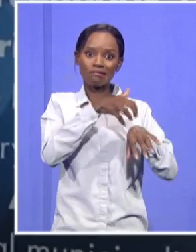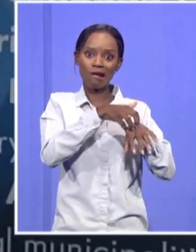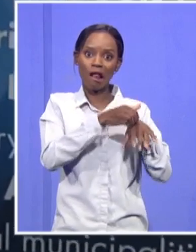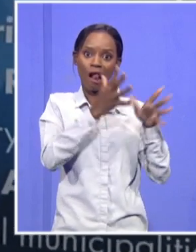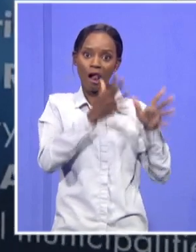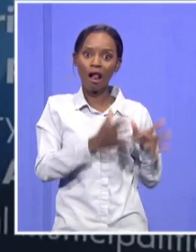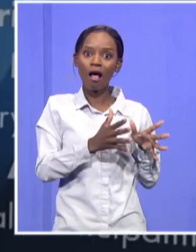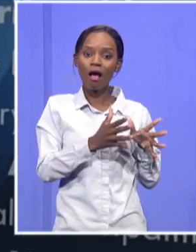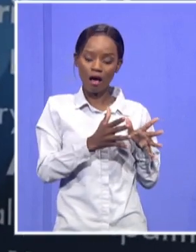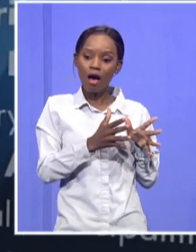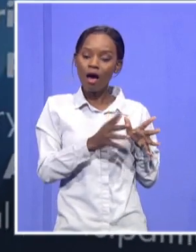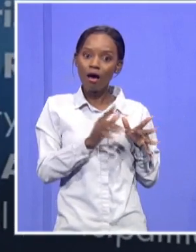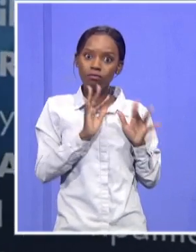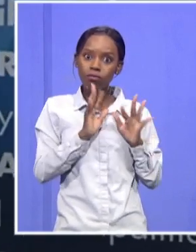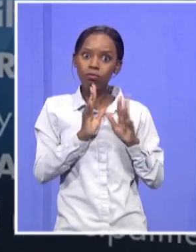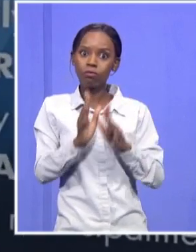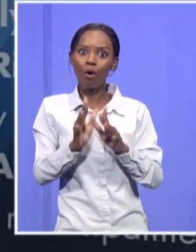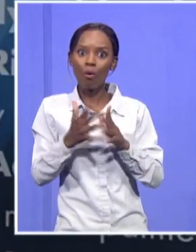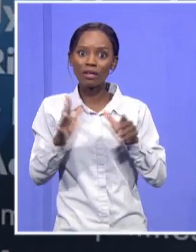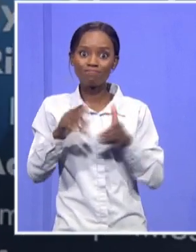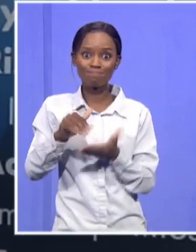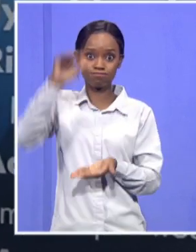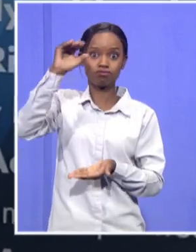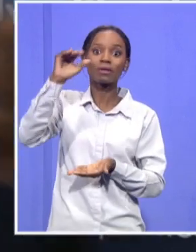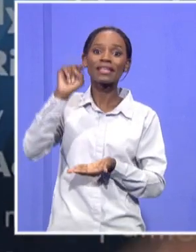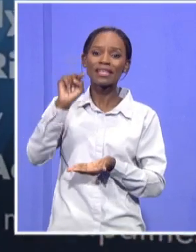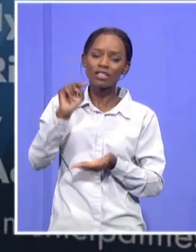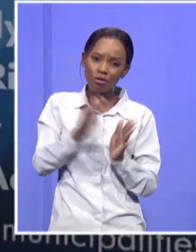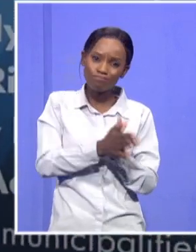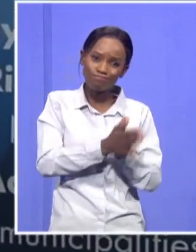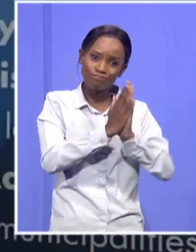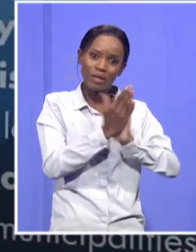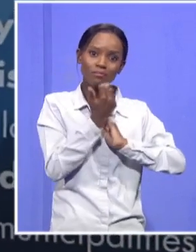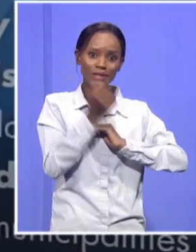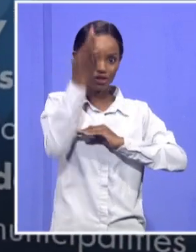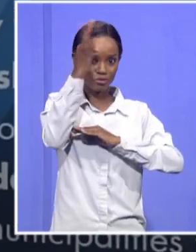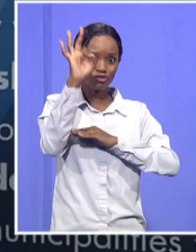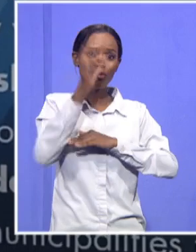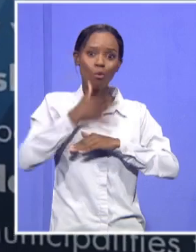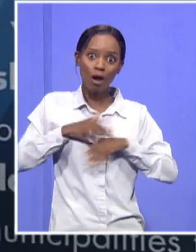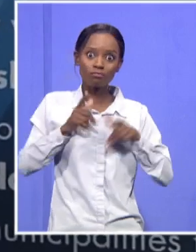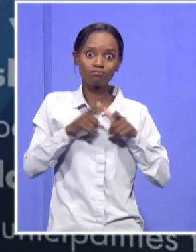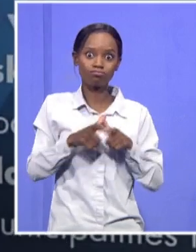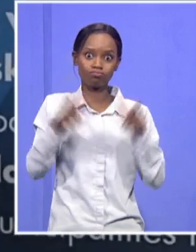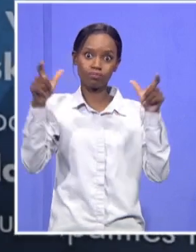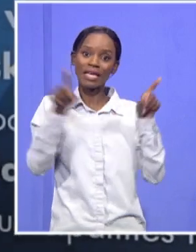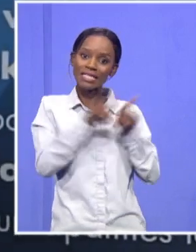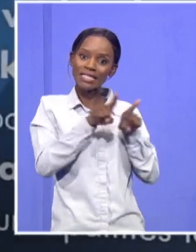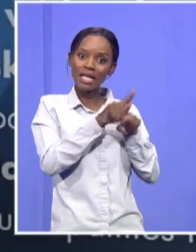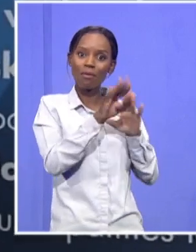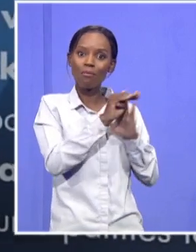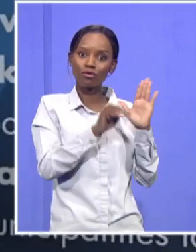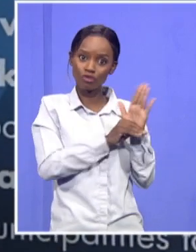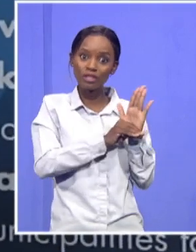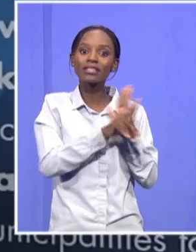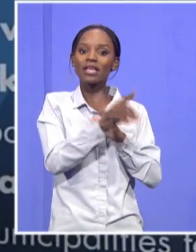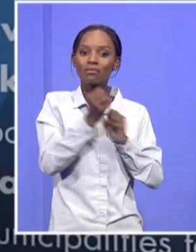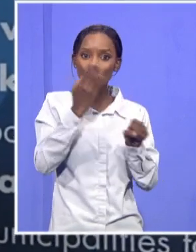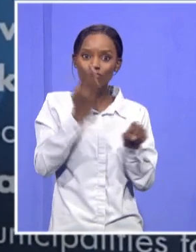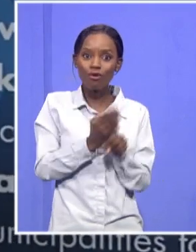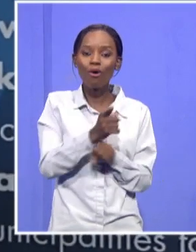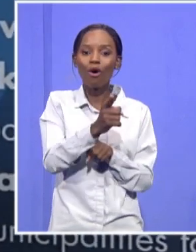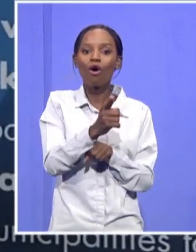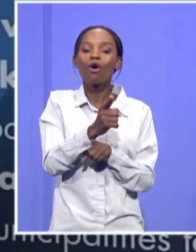are pleading to our beautiful government that we want to go commercial with the same project, and so that we are able now to grow our